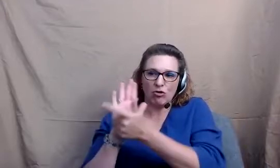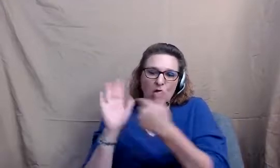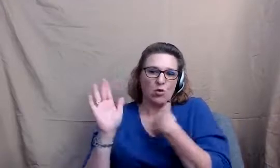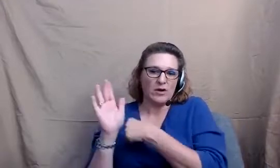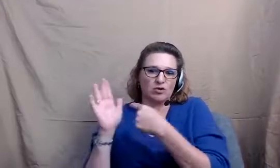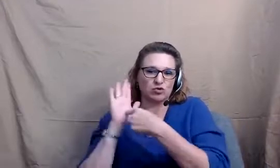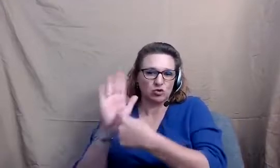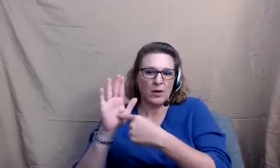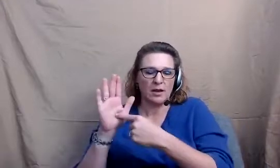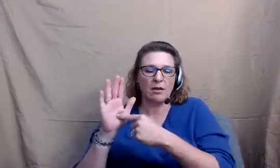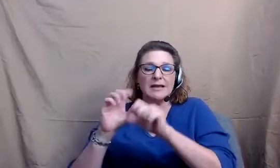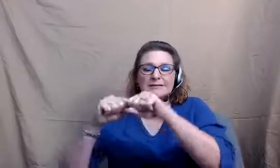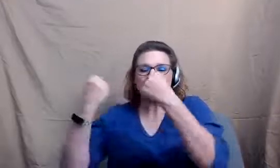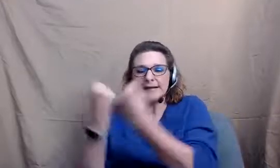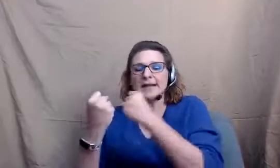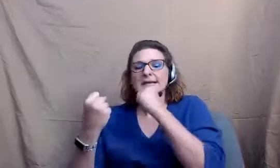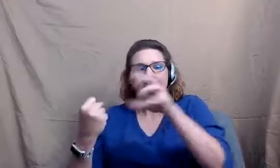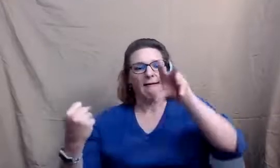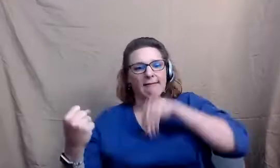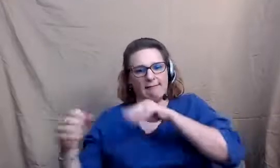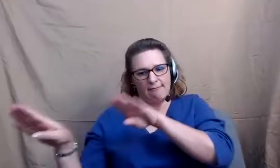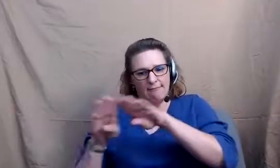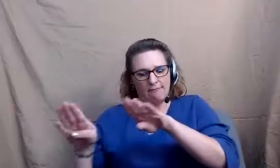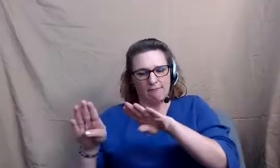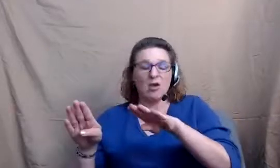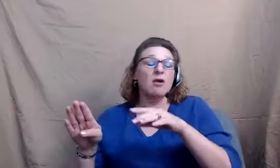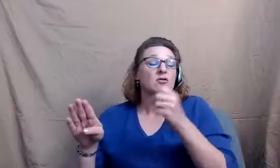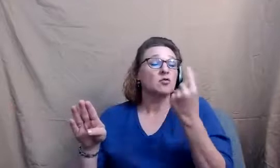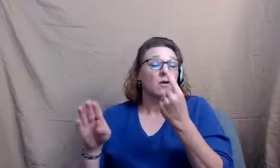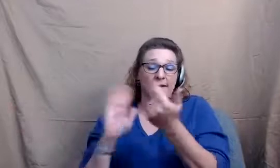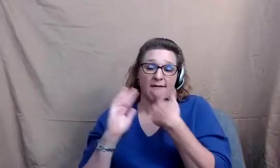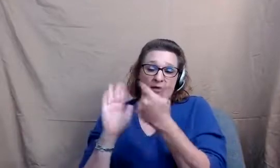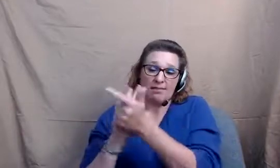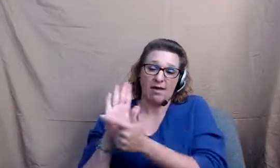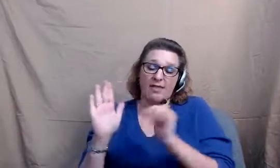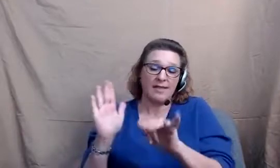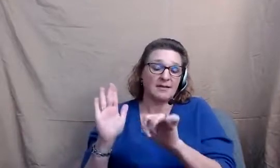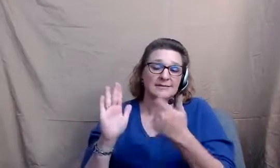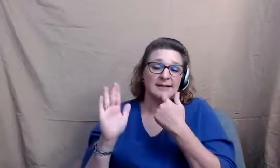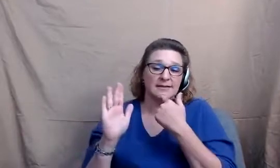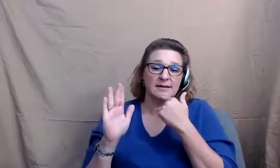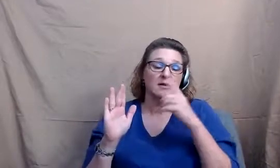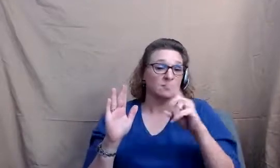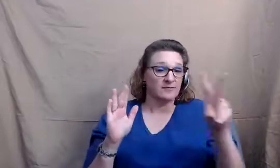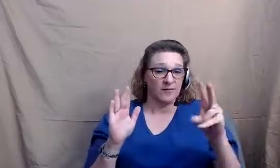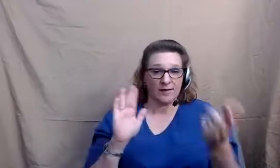behavior. So having a law that outlaws intimate partner violence says, as a society,